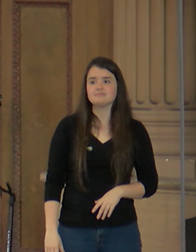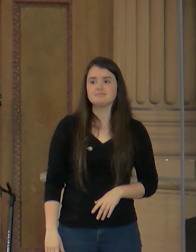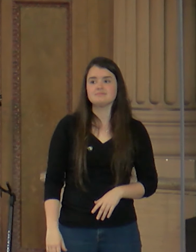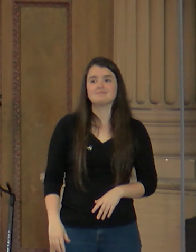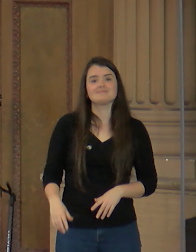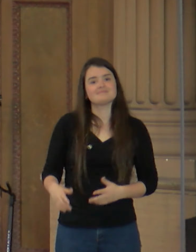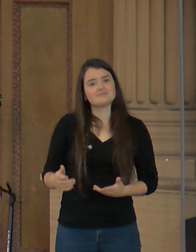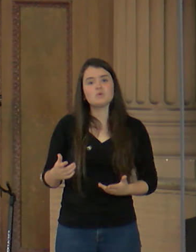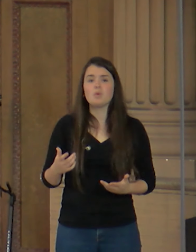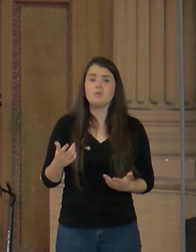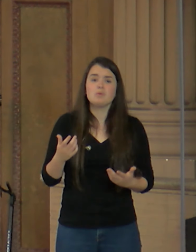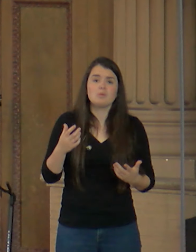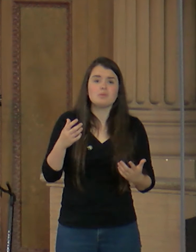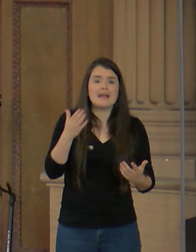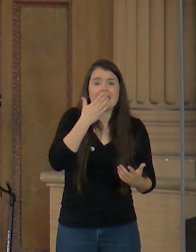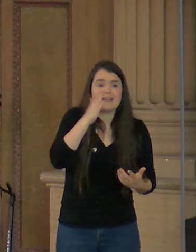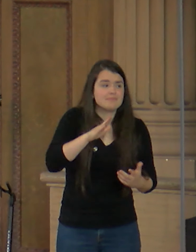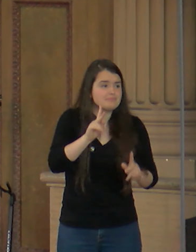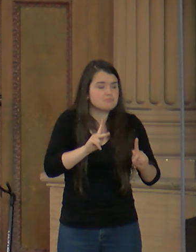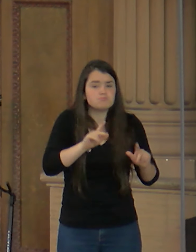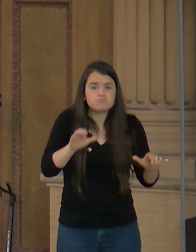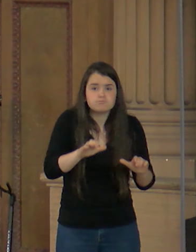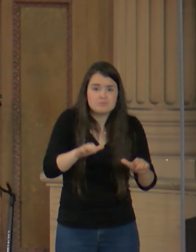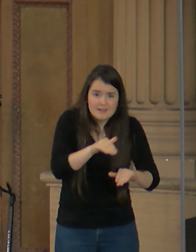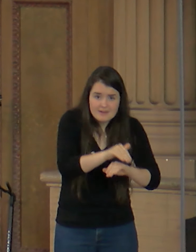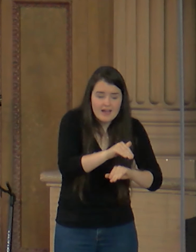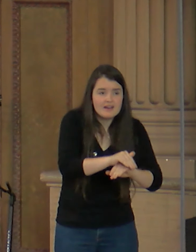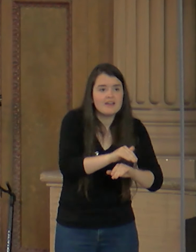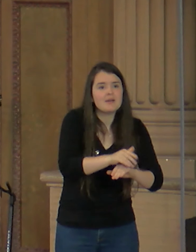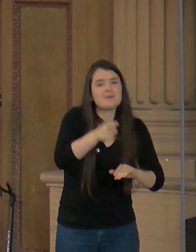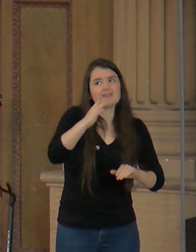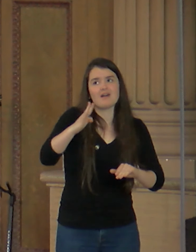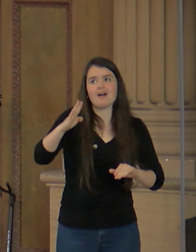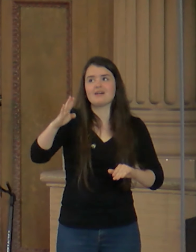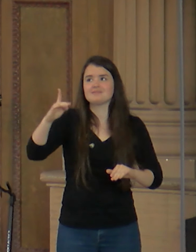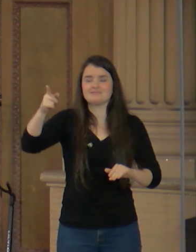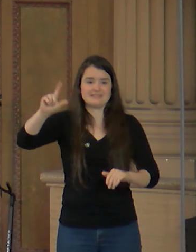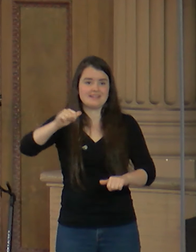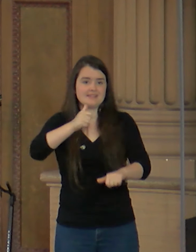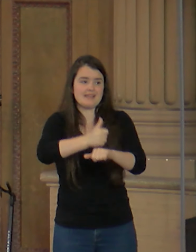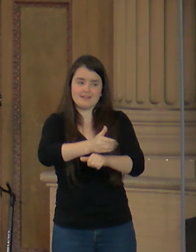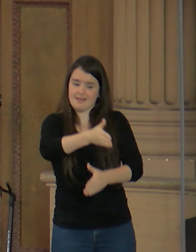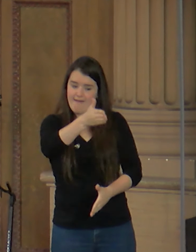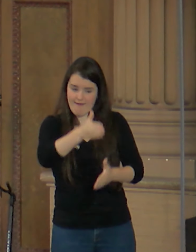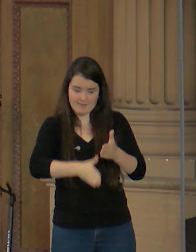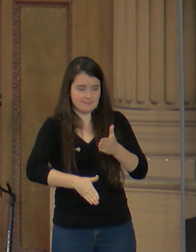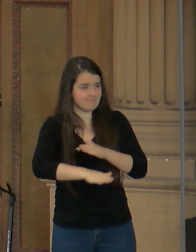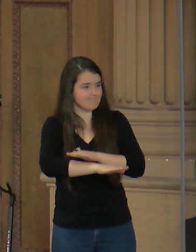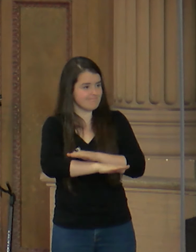no farther, gives an order to the morning, sets the dawn in its place, and now there can be good.